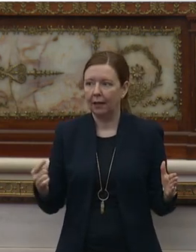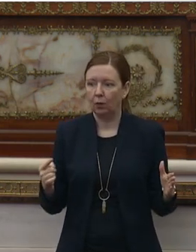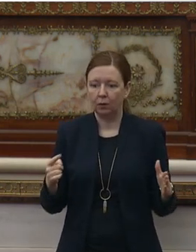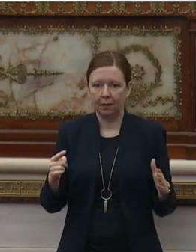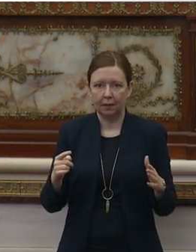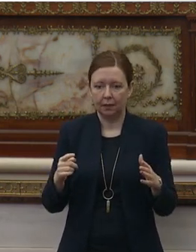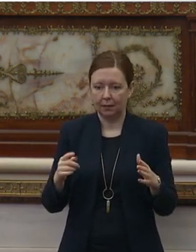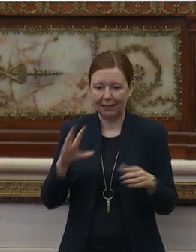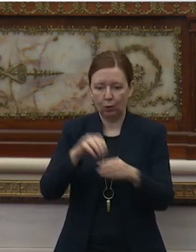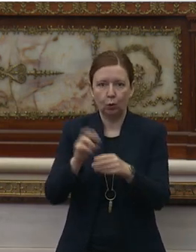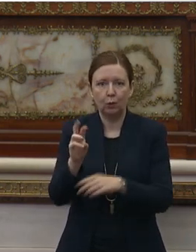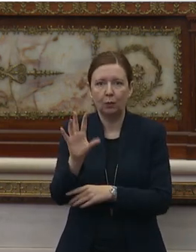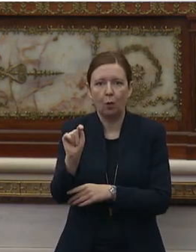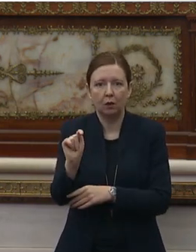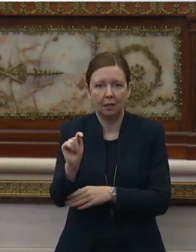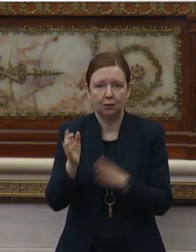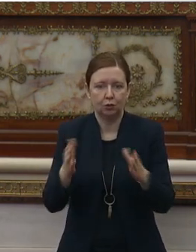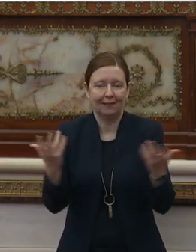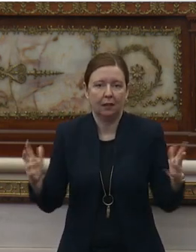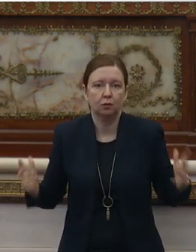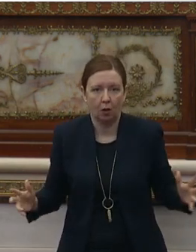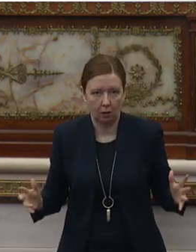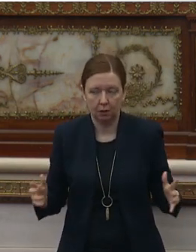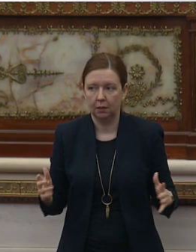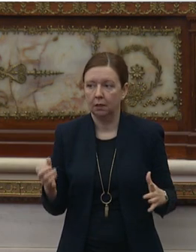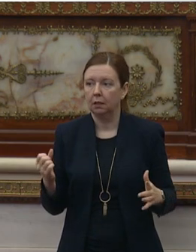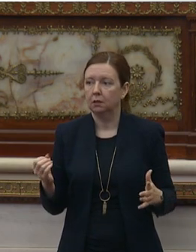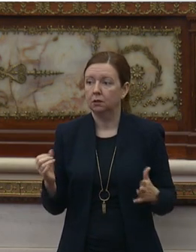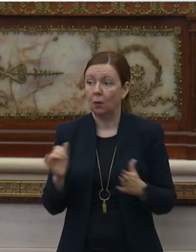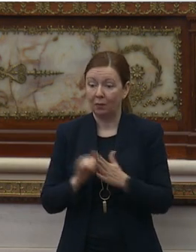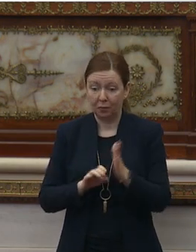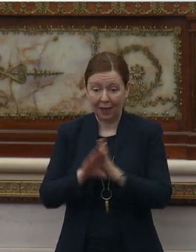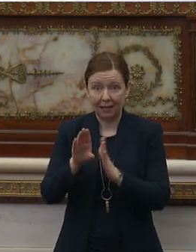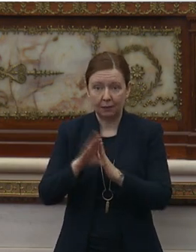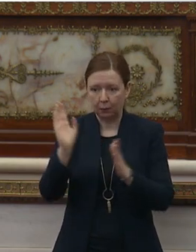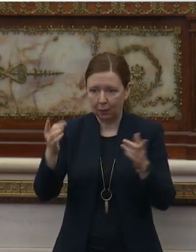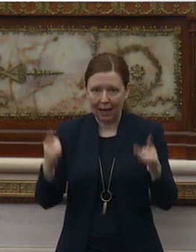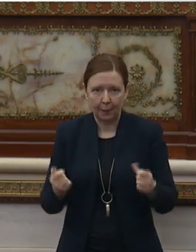Walnut, it only included Walnut Street. And that